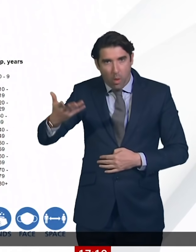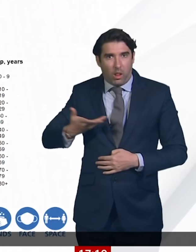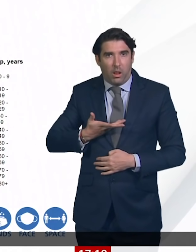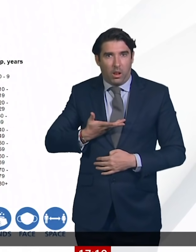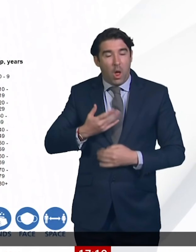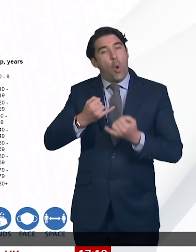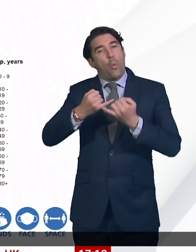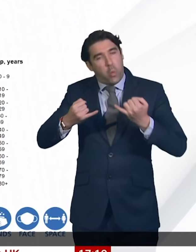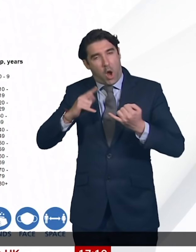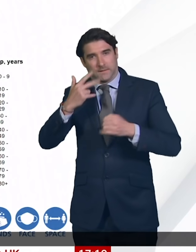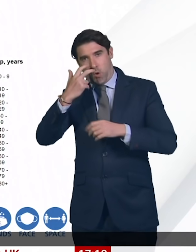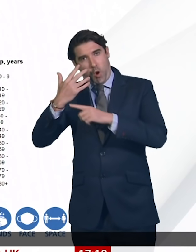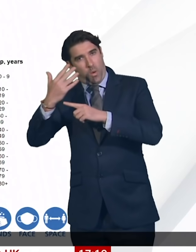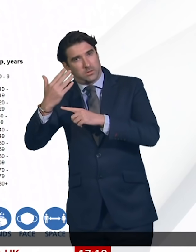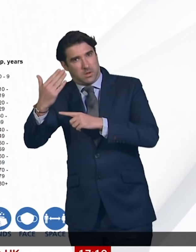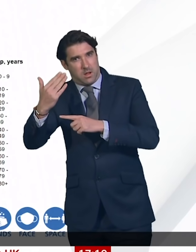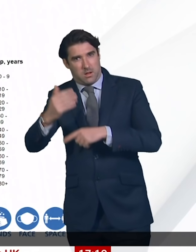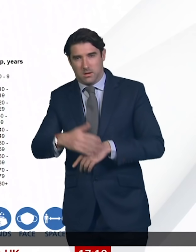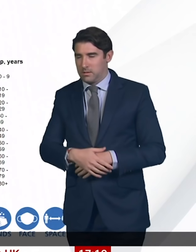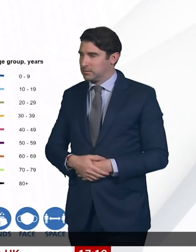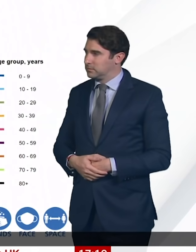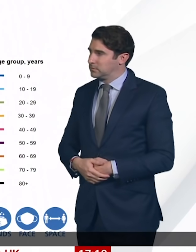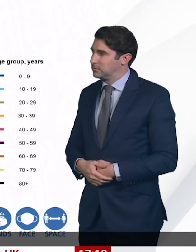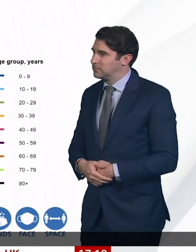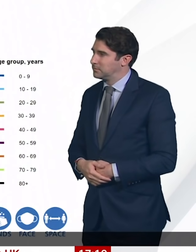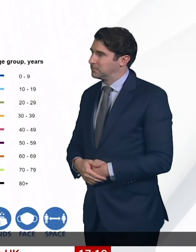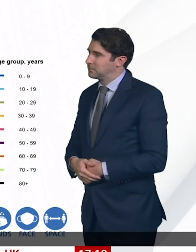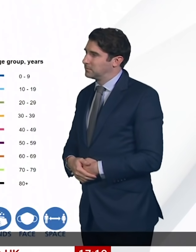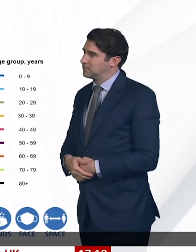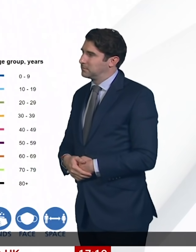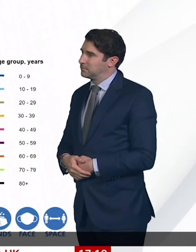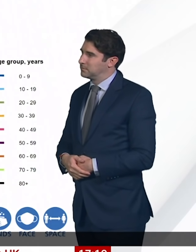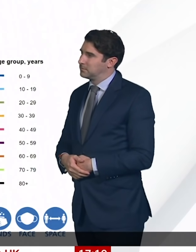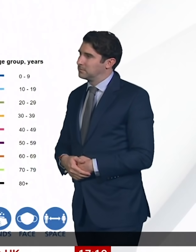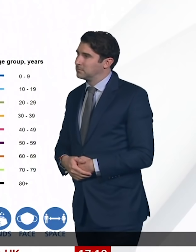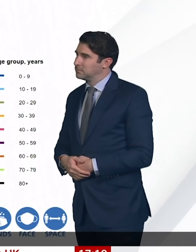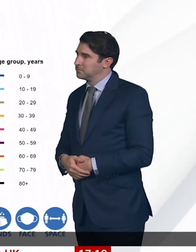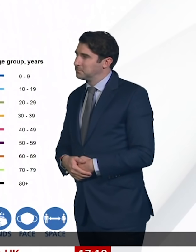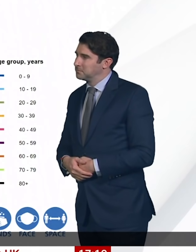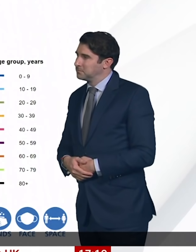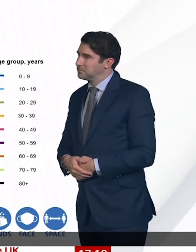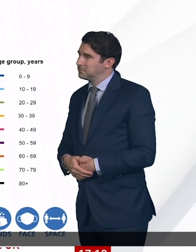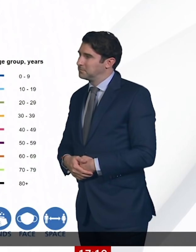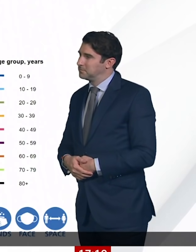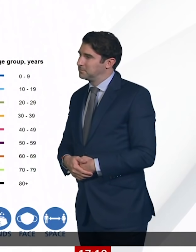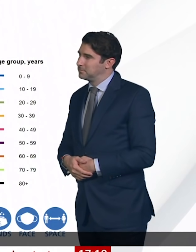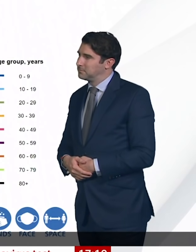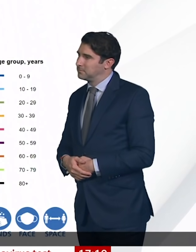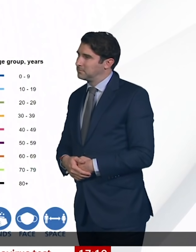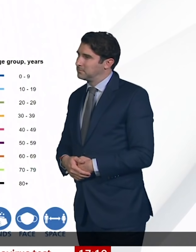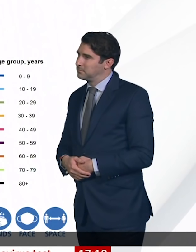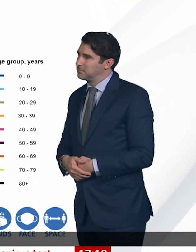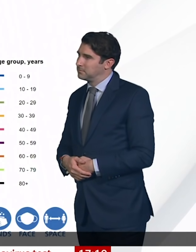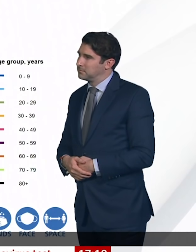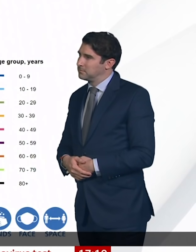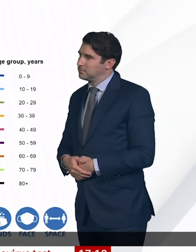accelerating quite rapidly in some of those areas. Next slide, please. Some people are worried that this might be based just on testing